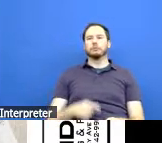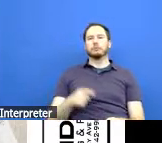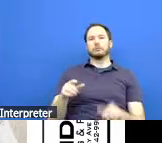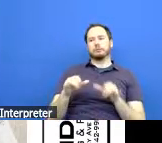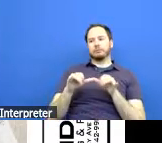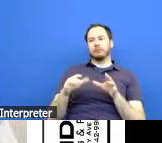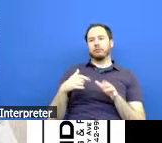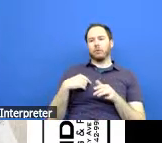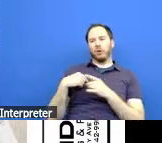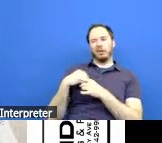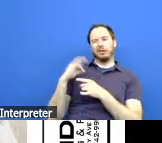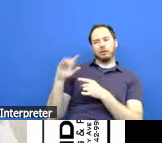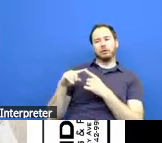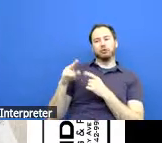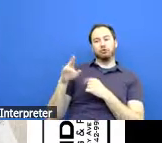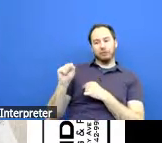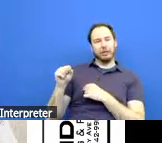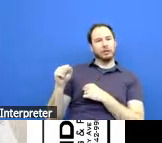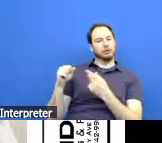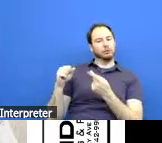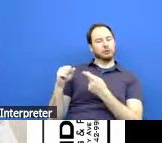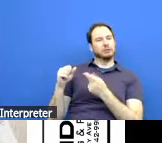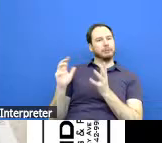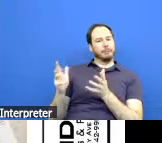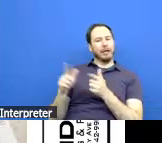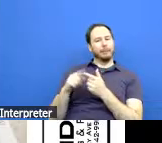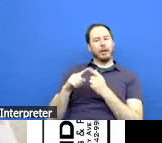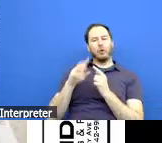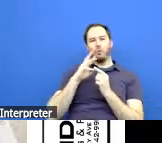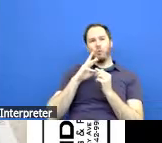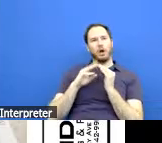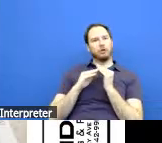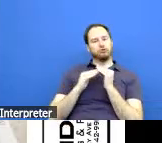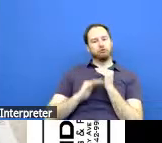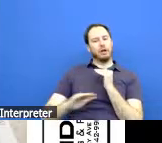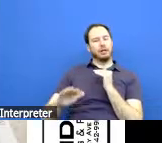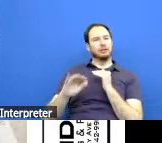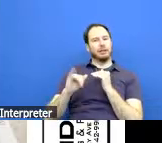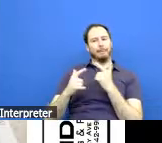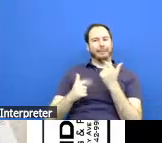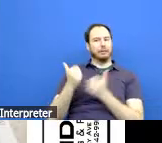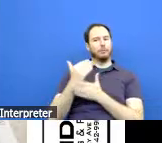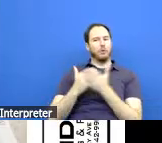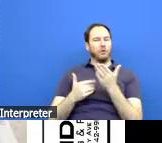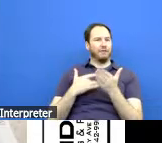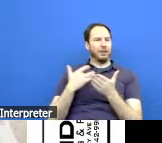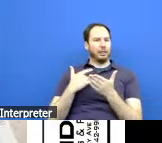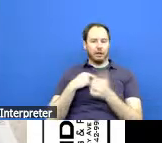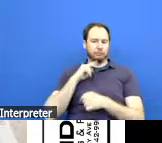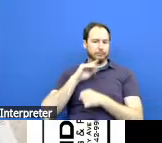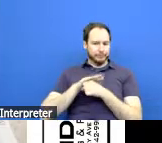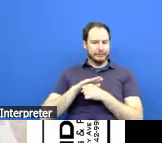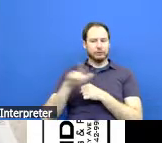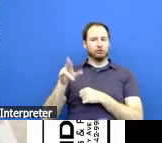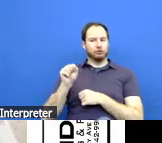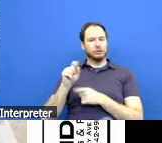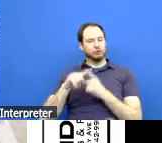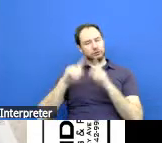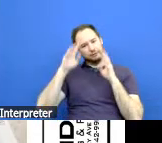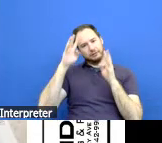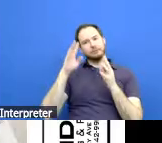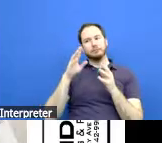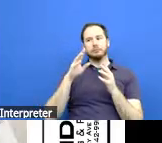Chris was here. I just want to point out again that Chris and I spoke briefly about drainage. That's really the biggest part of this project. And I'm committed to Chris about coming up with a